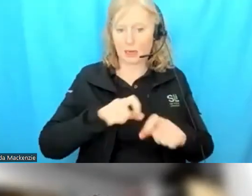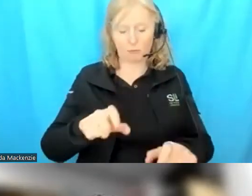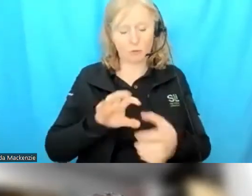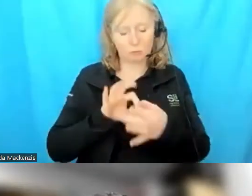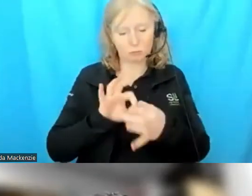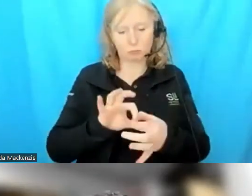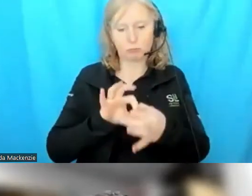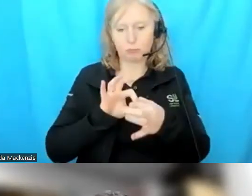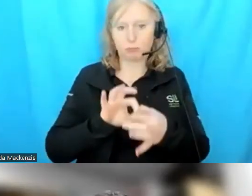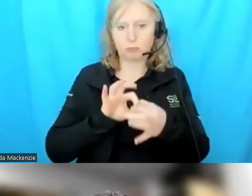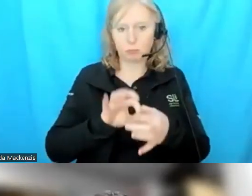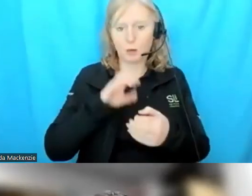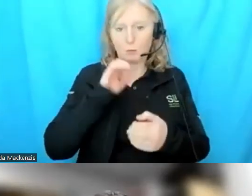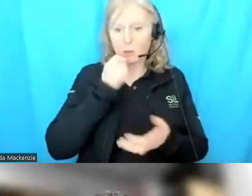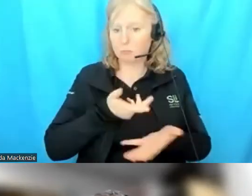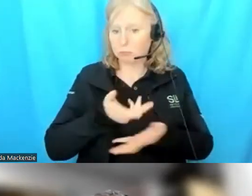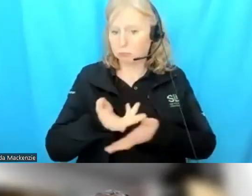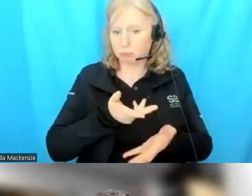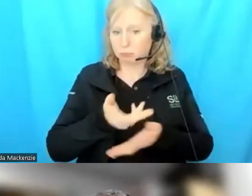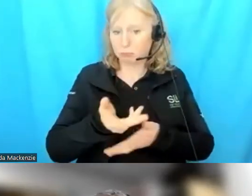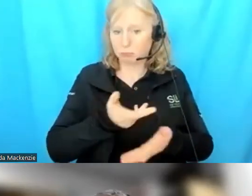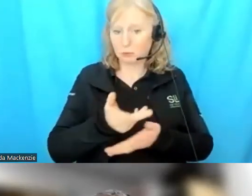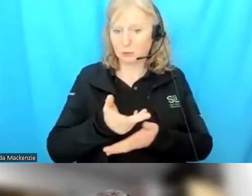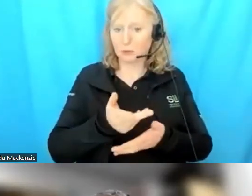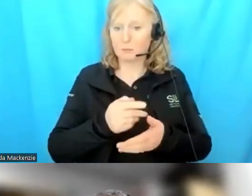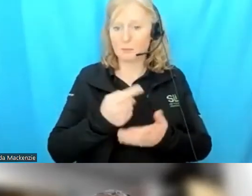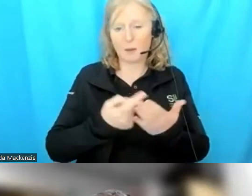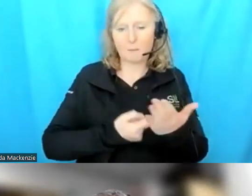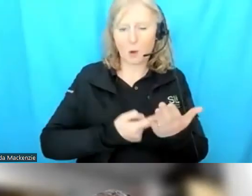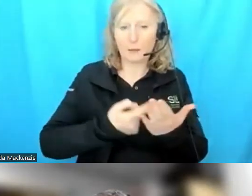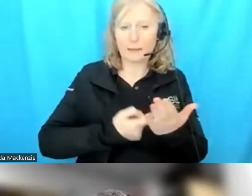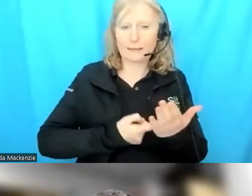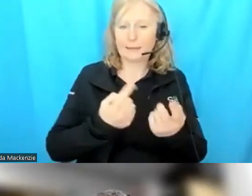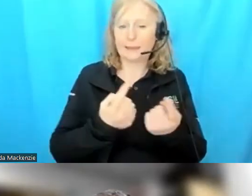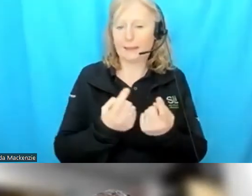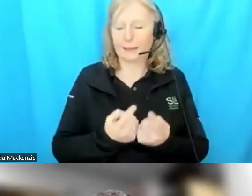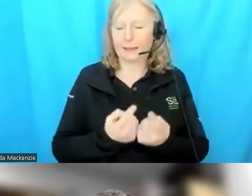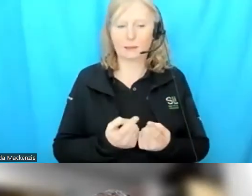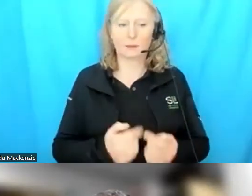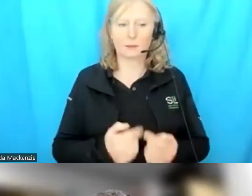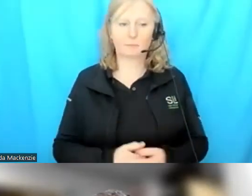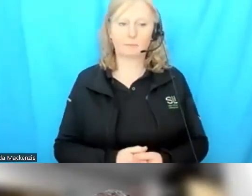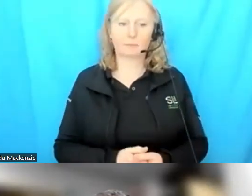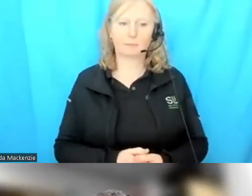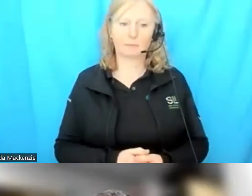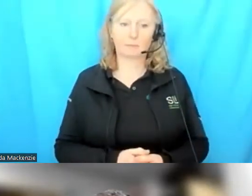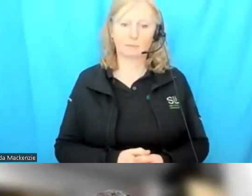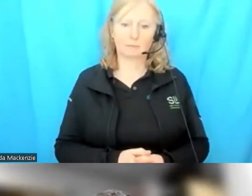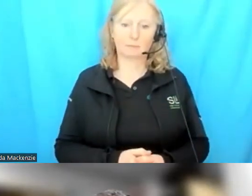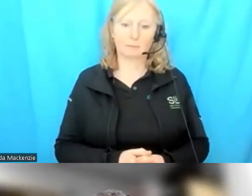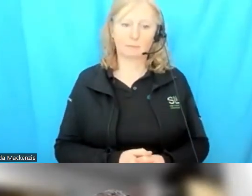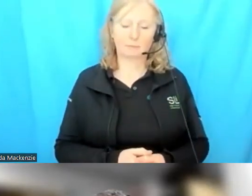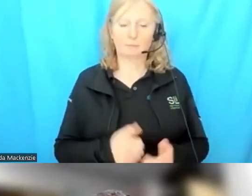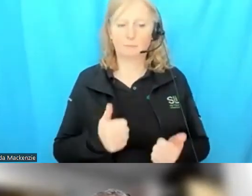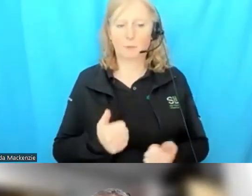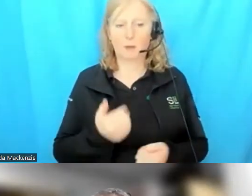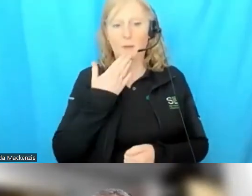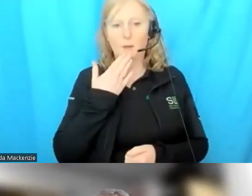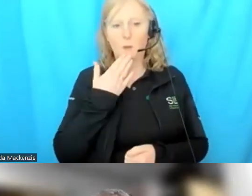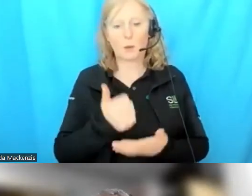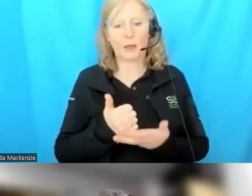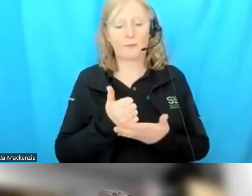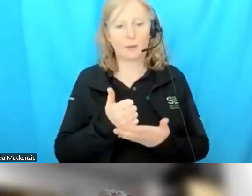them to consult on kind of policy issues that come up. So yeah. Okay, thank you, Claire, that's